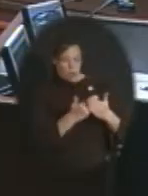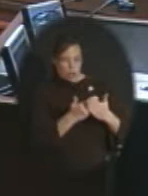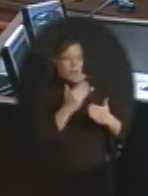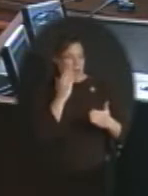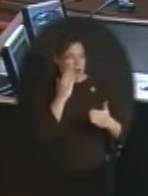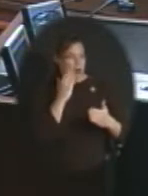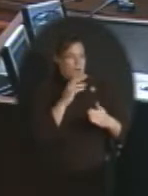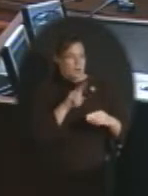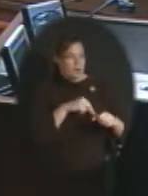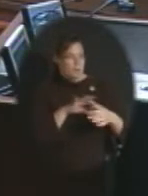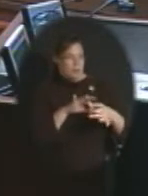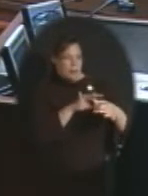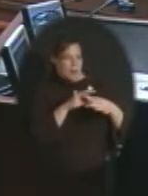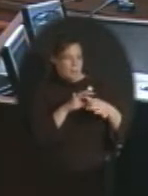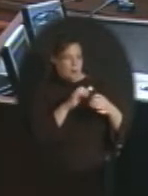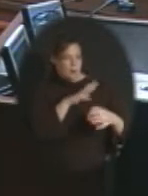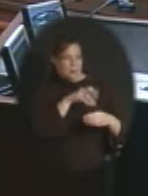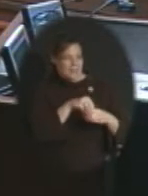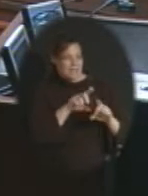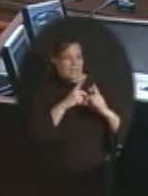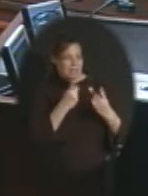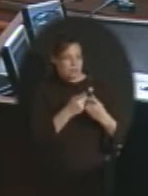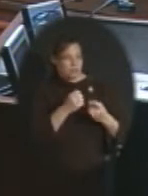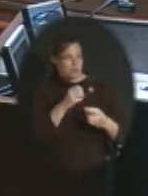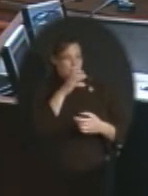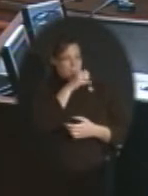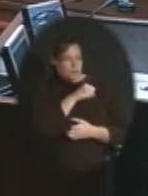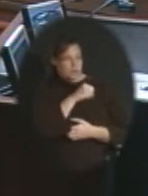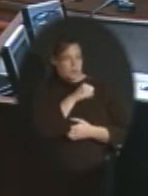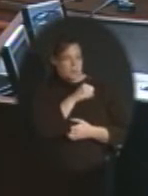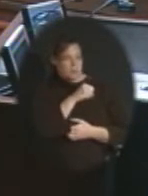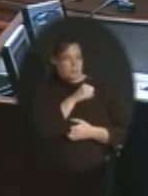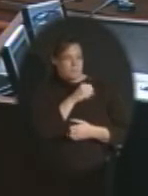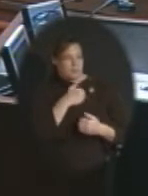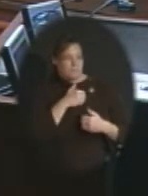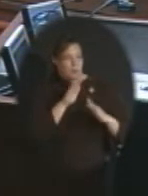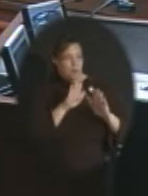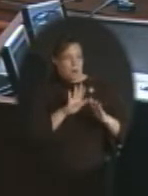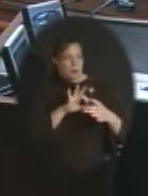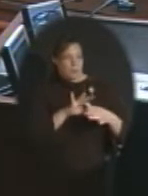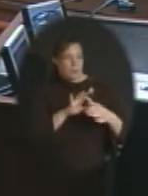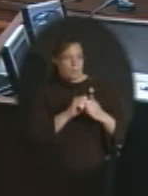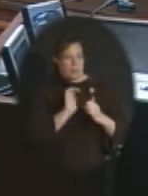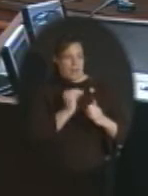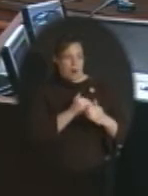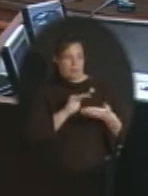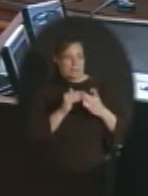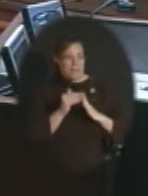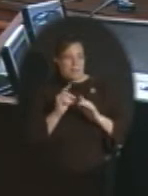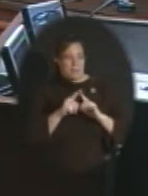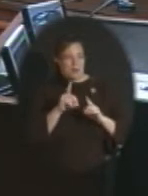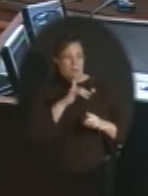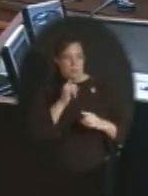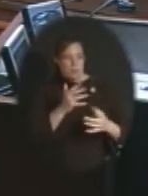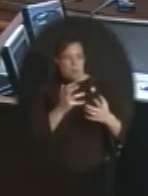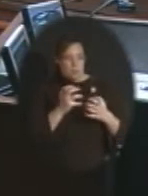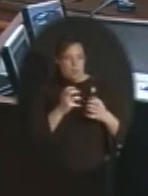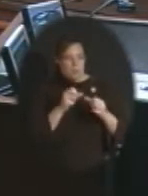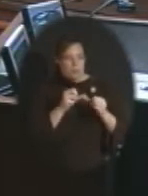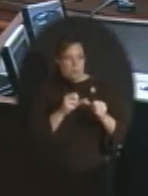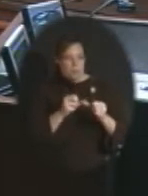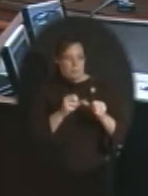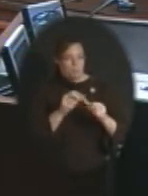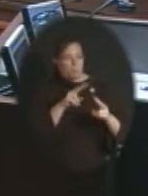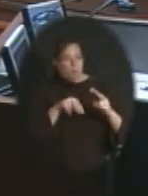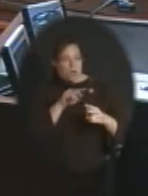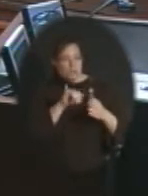we usually collaborate well within districts, so I'm assuming, and we have a great relationship with our city, but I really would like that to keep that on our